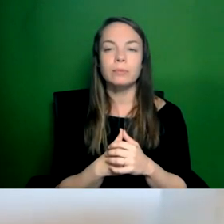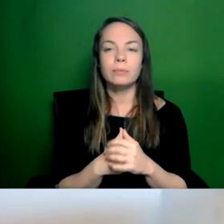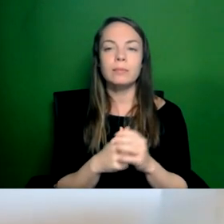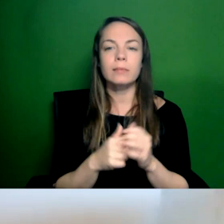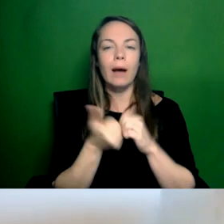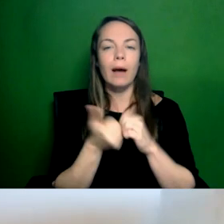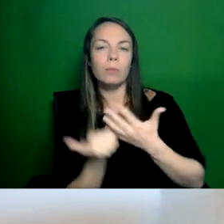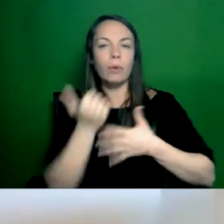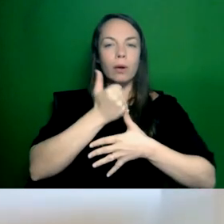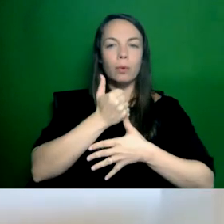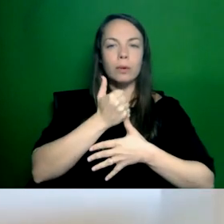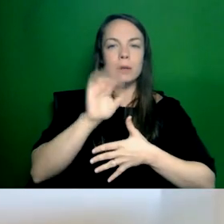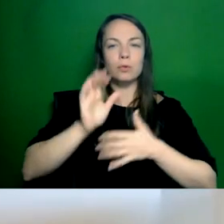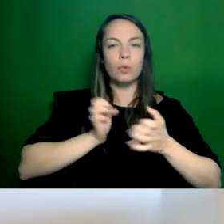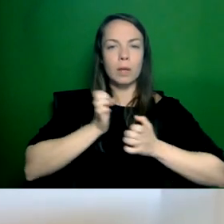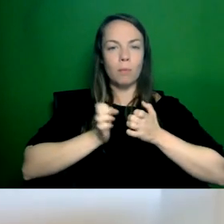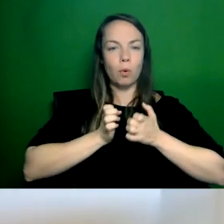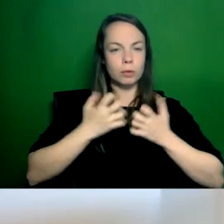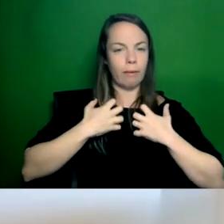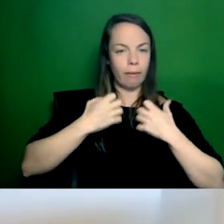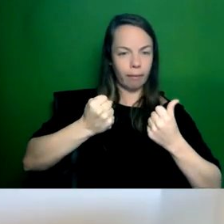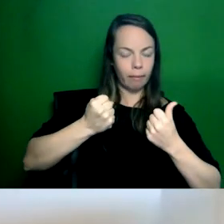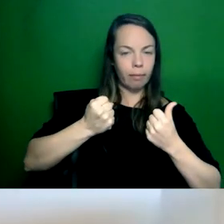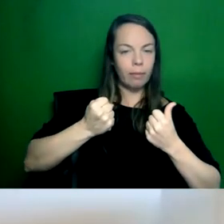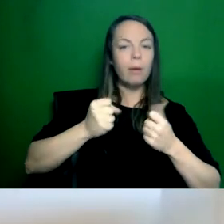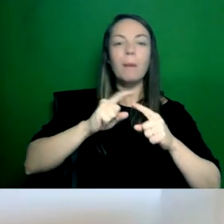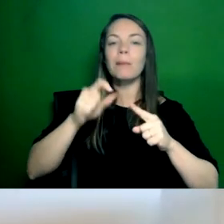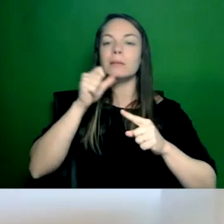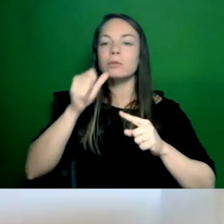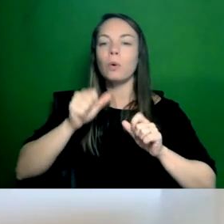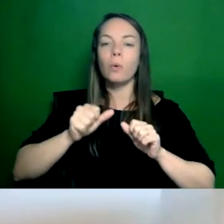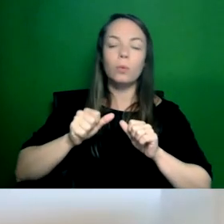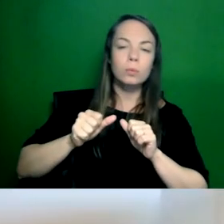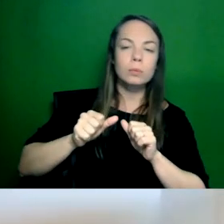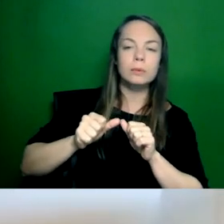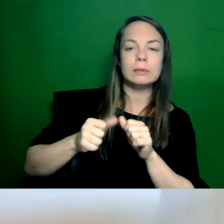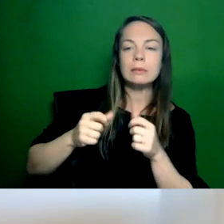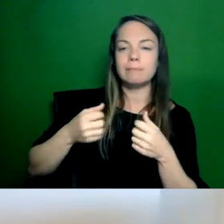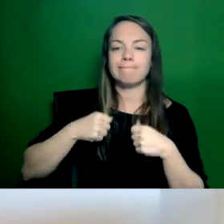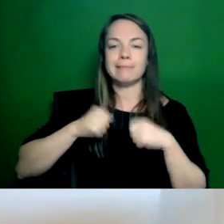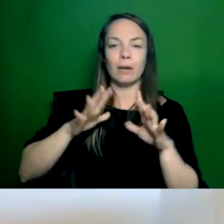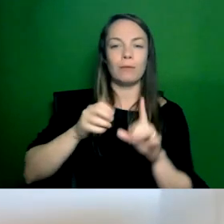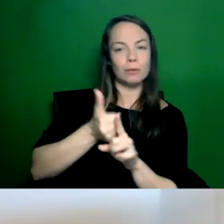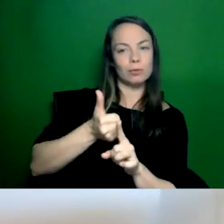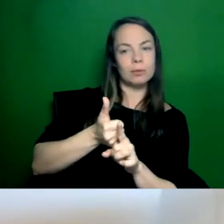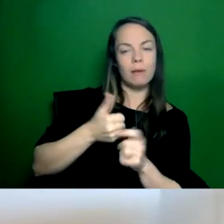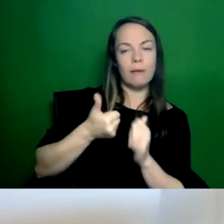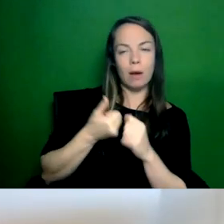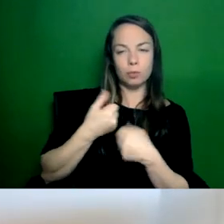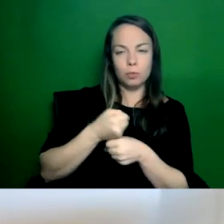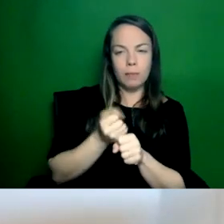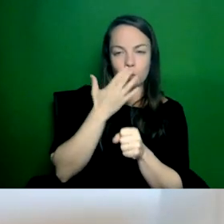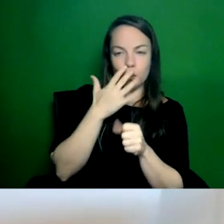prioritize your emotional well-being without the sacrifice of others, and learning how to create space between